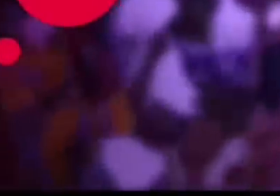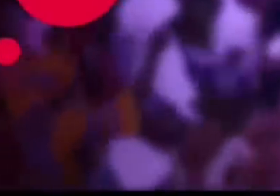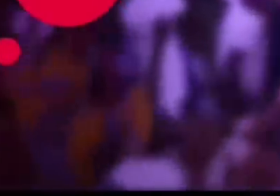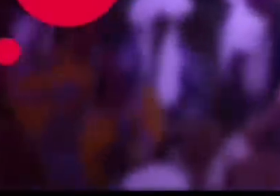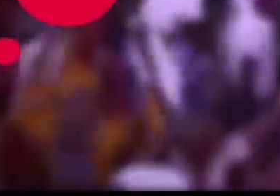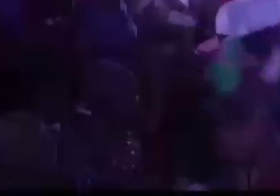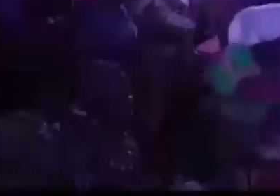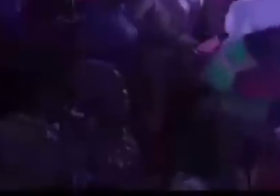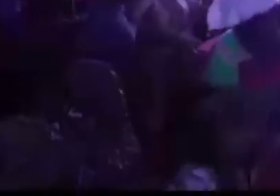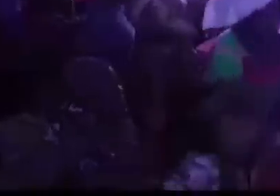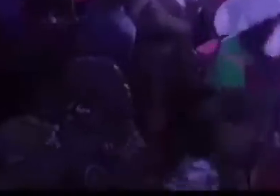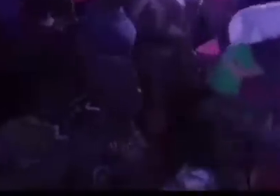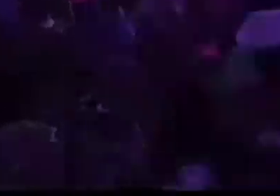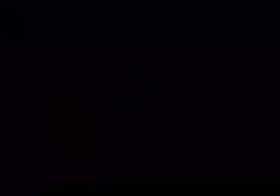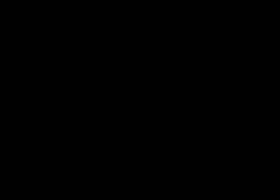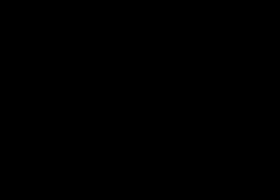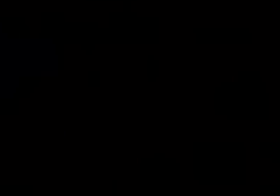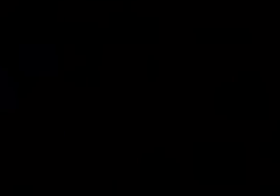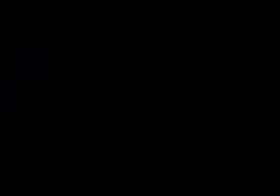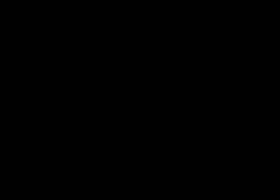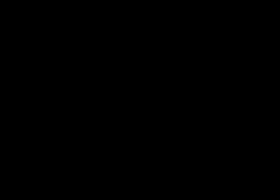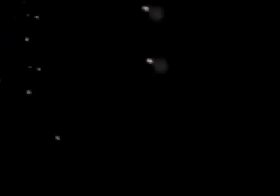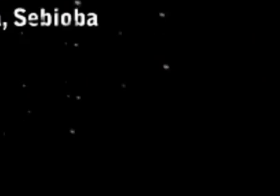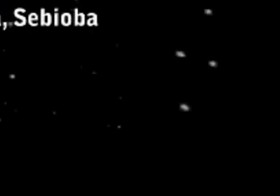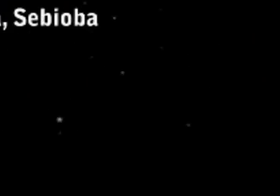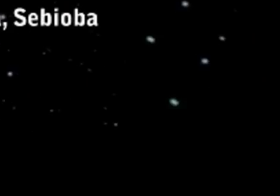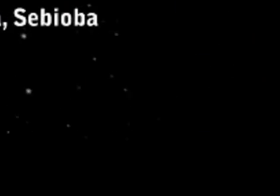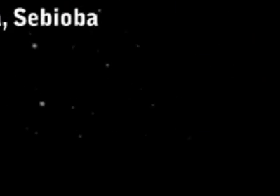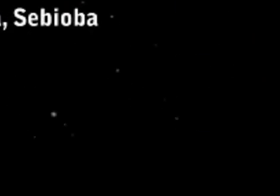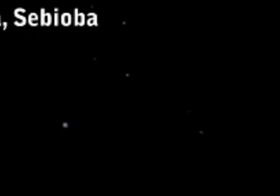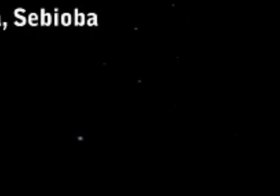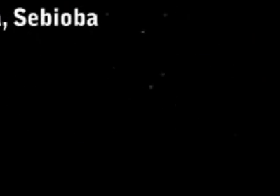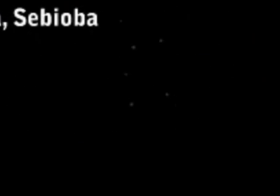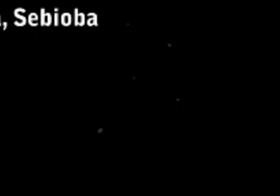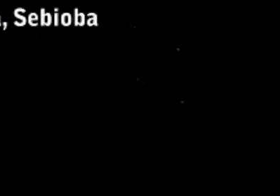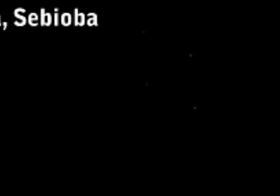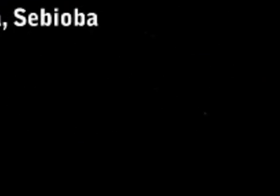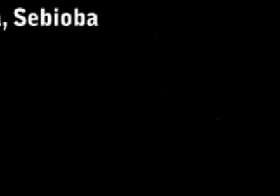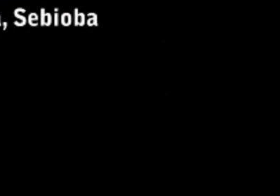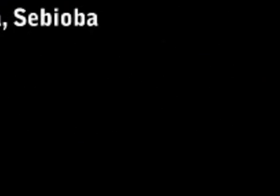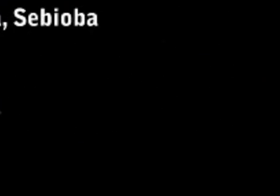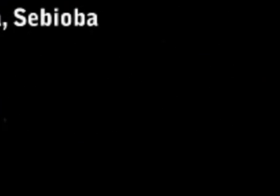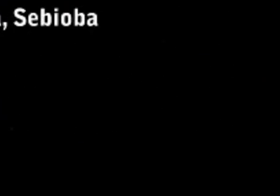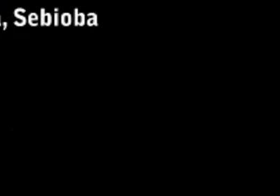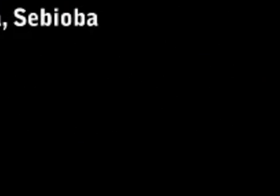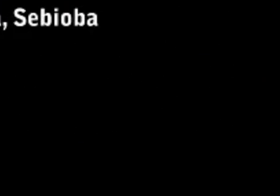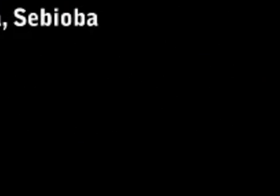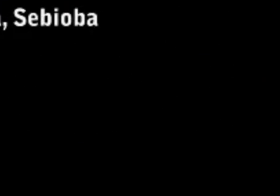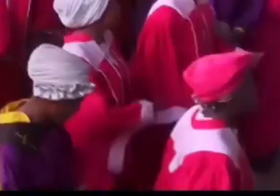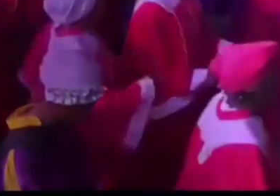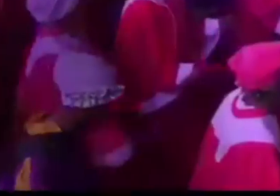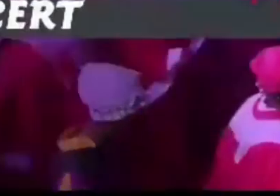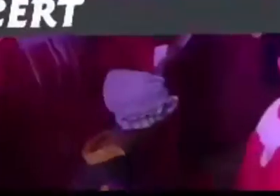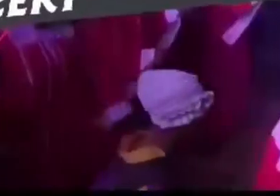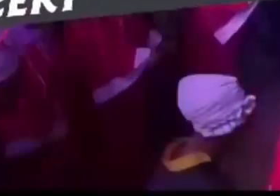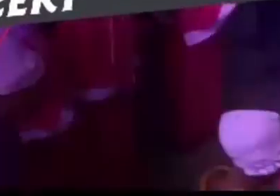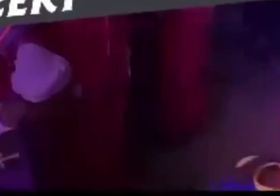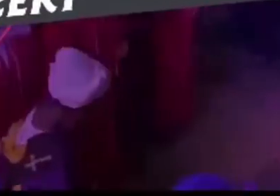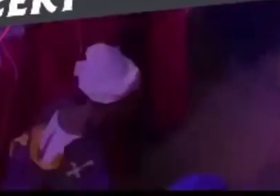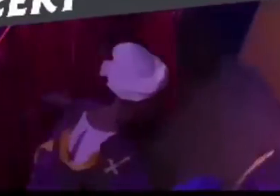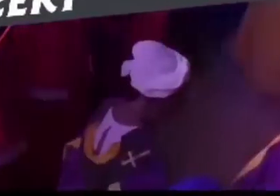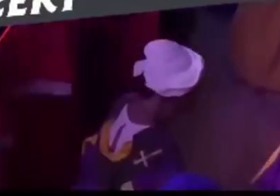August 2023 latago mesa le ni se bi oba headquarter se bi oba bustor gbare mu idiobi airport area lakian badon se bi